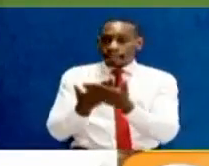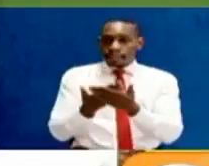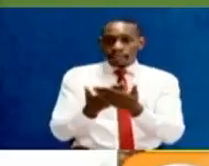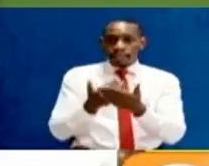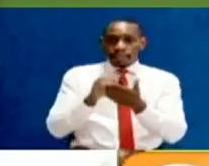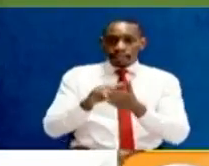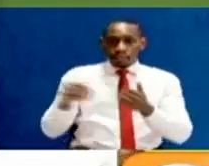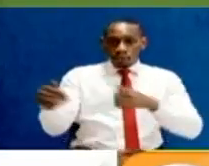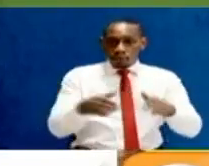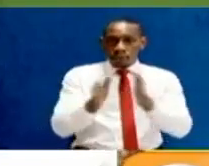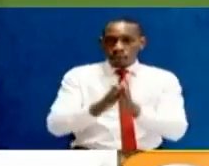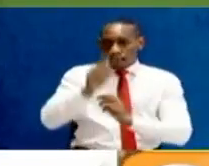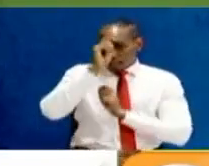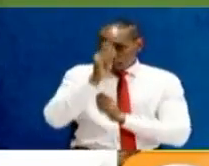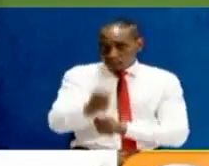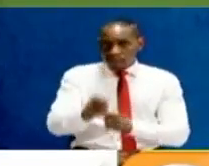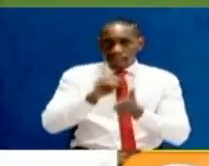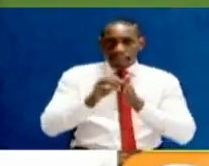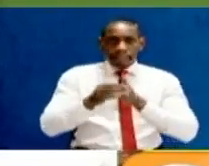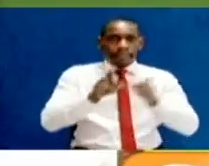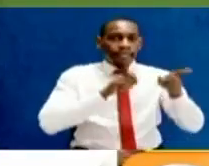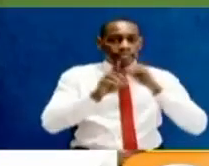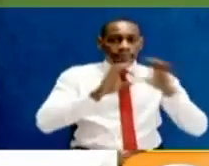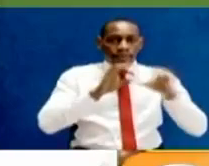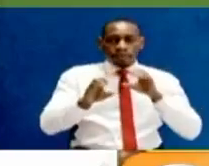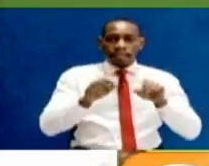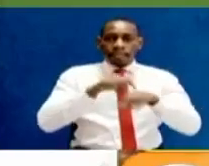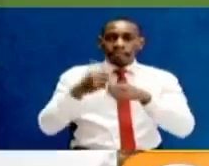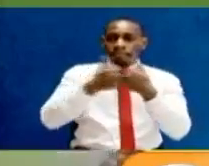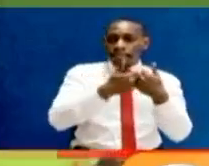for the privilege and real honor of being able to lead Safaricom during a very difficult time.